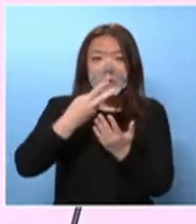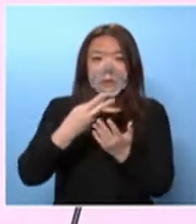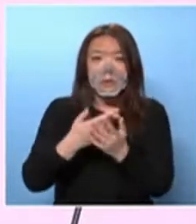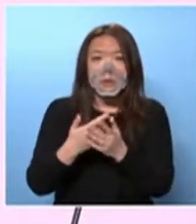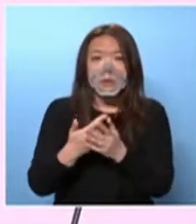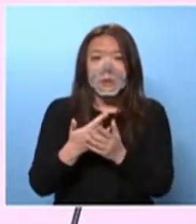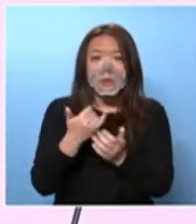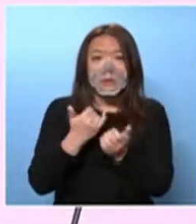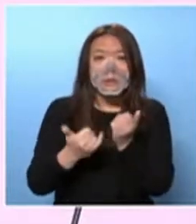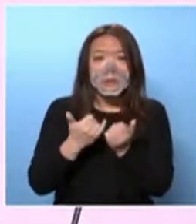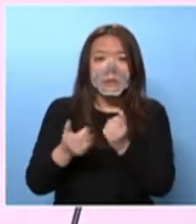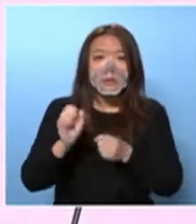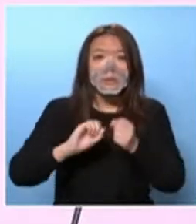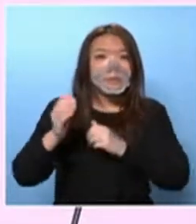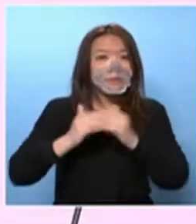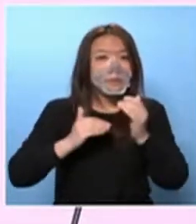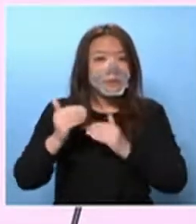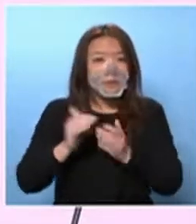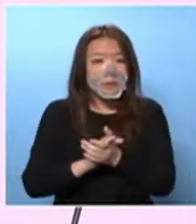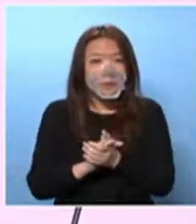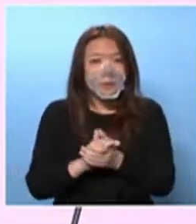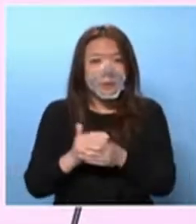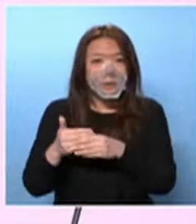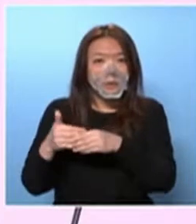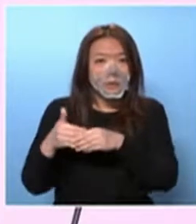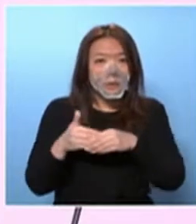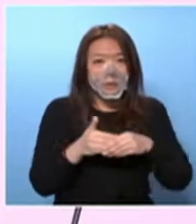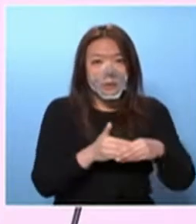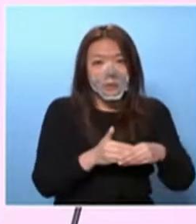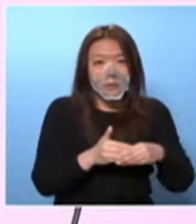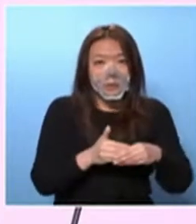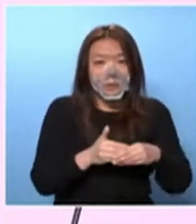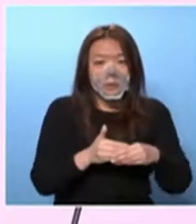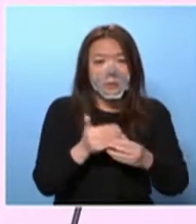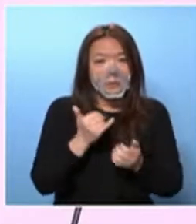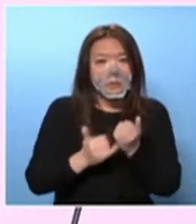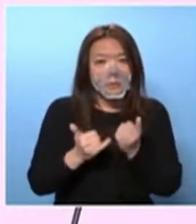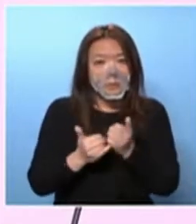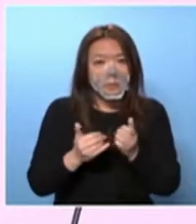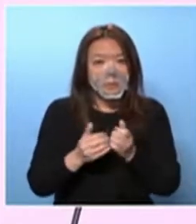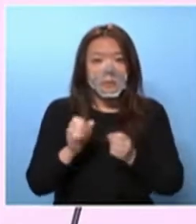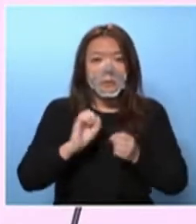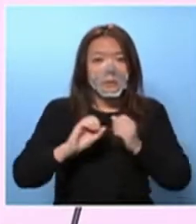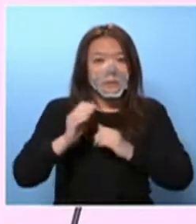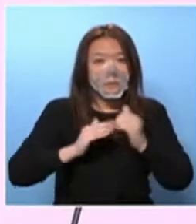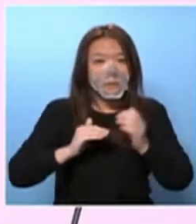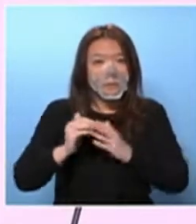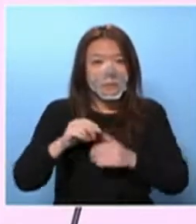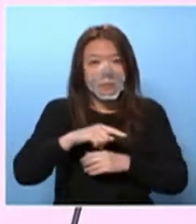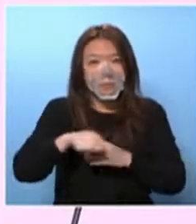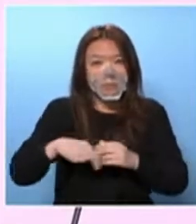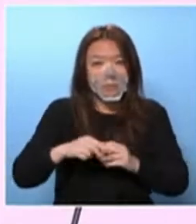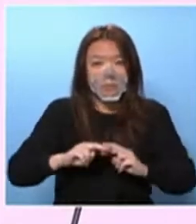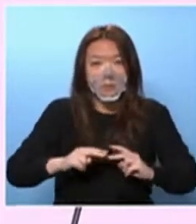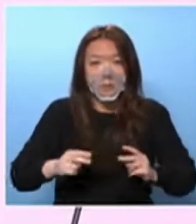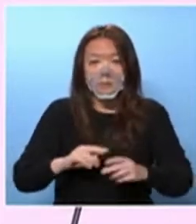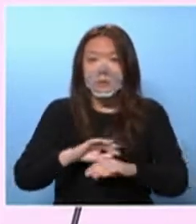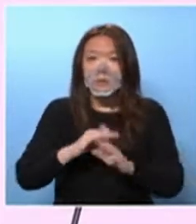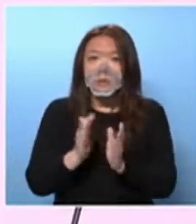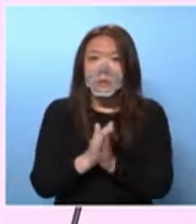largest fundraising hub for biotechnology and spurring the rapid and comprehensive development of the biotechnology ecosystem in Hong